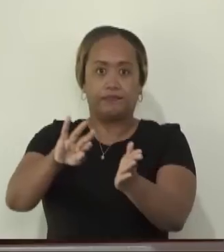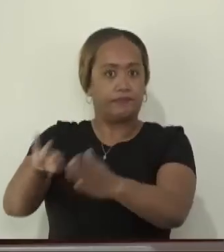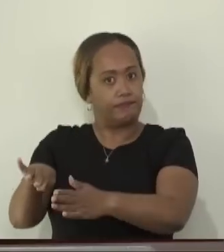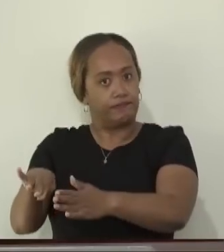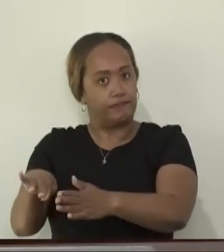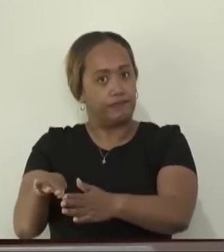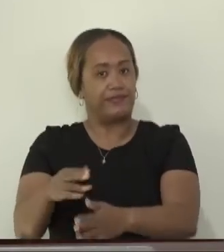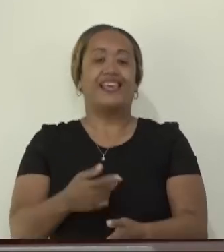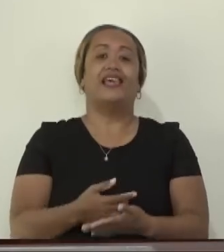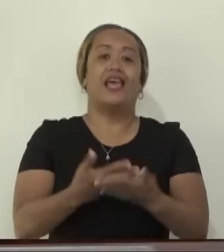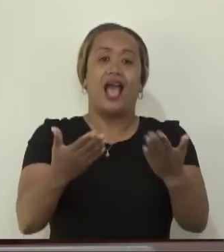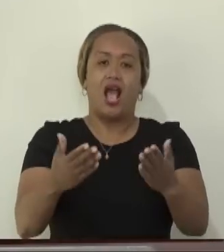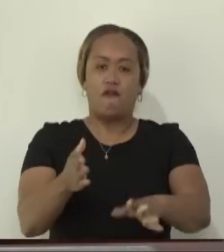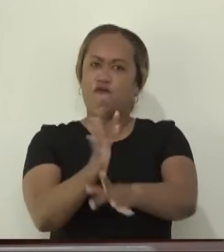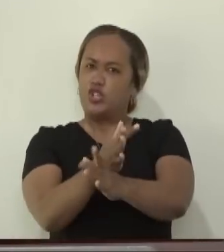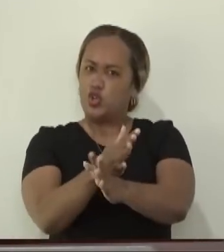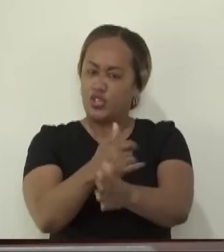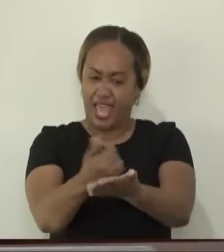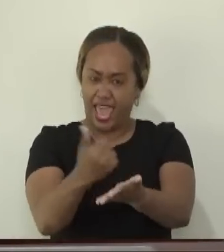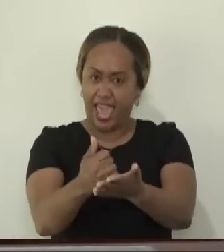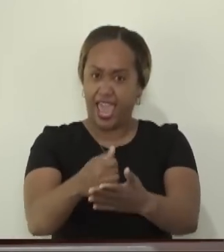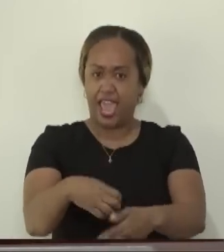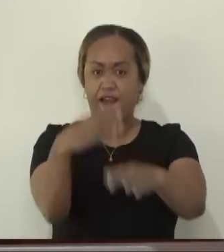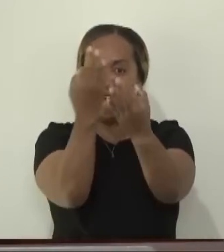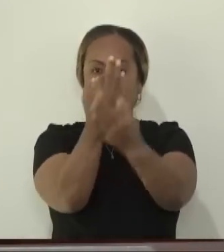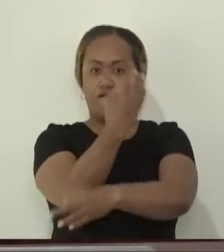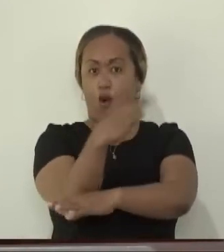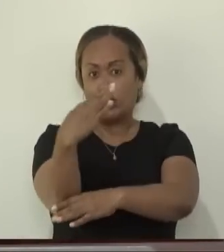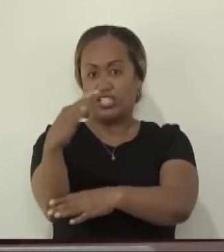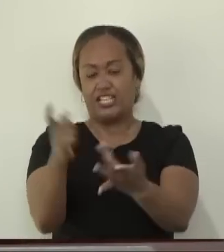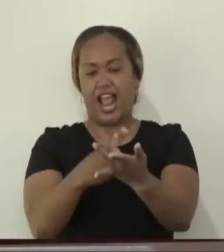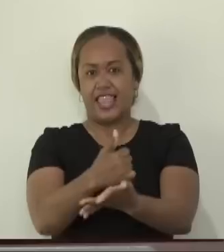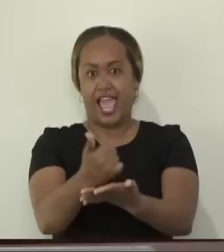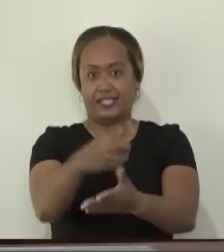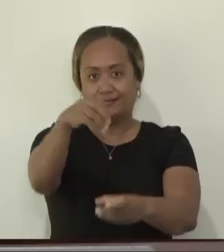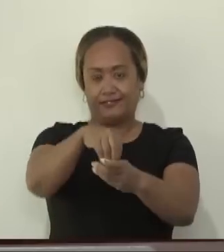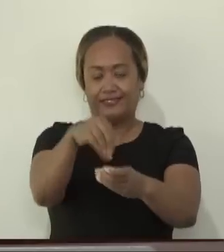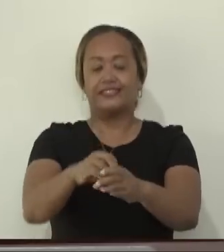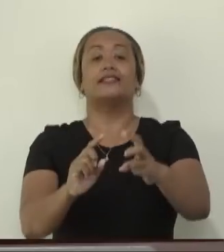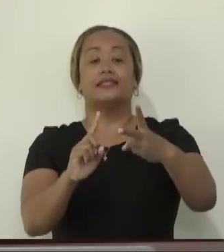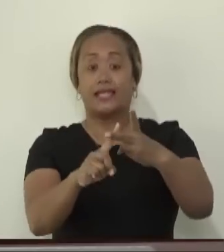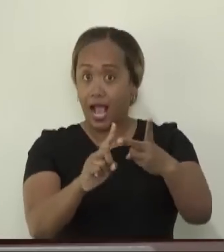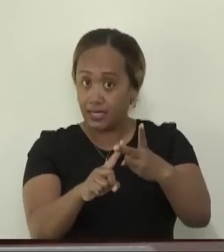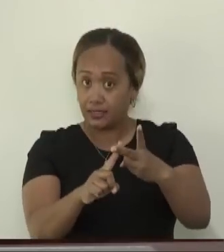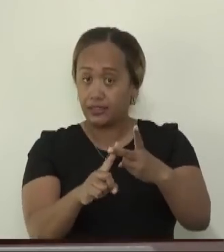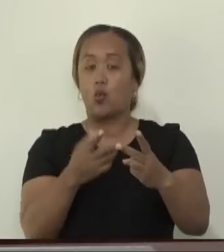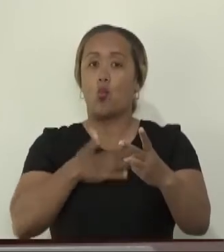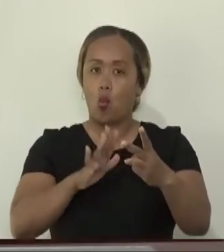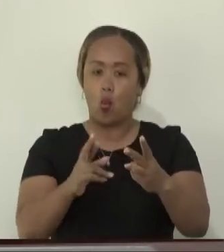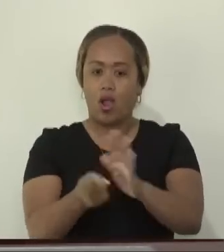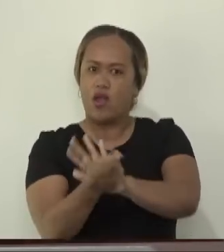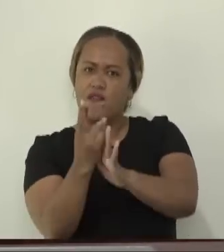Decree, Fisheries Act, Forestry Act, among others. Second, review of